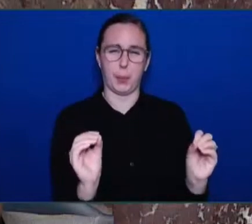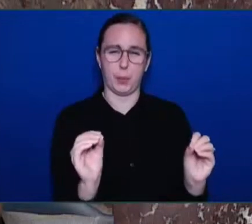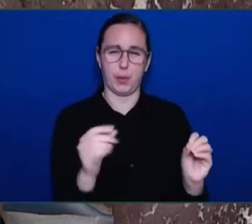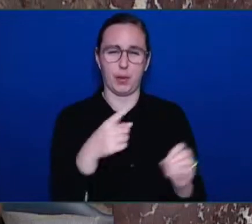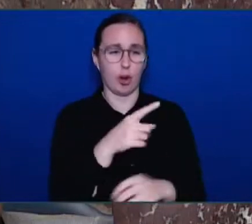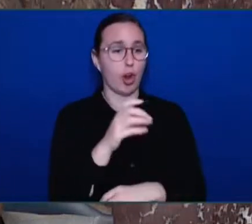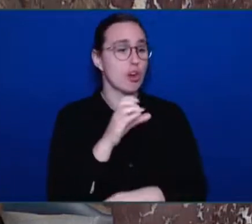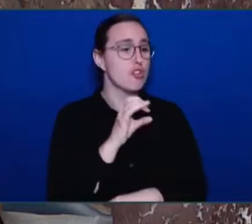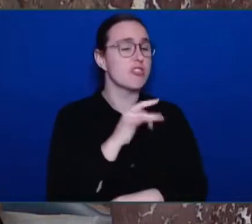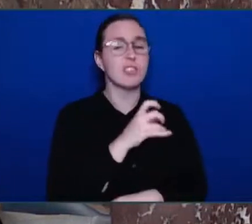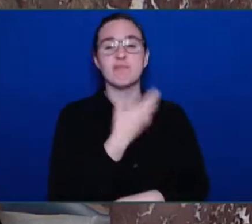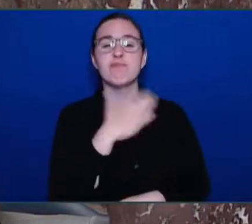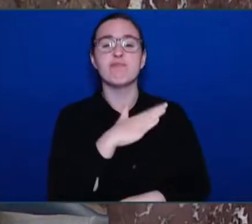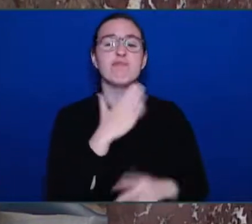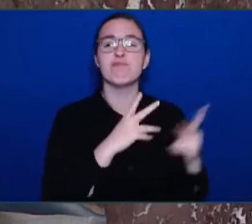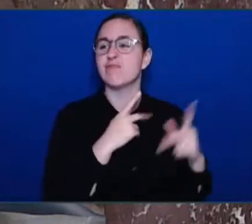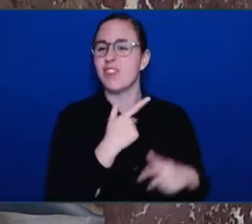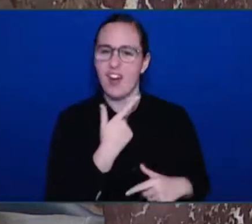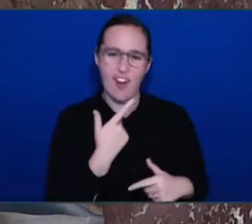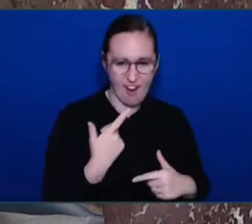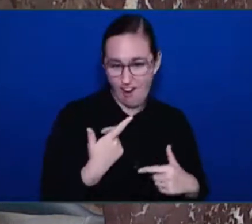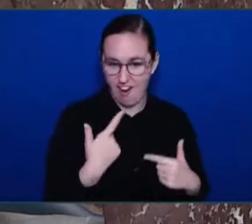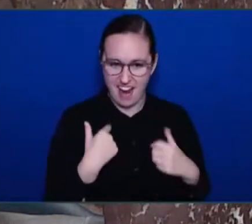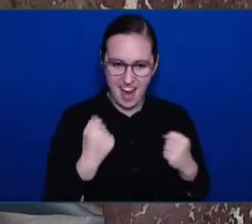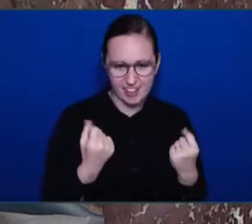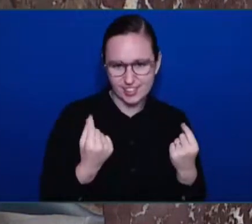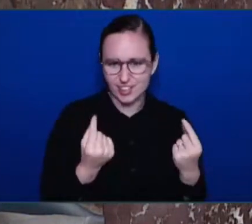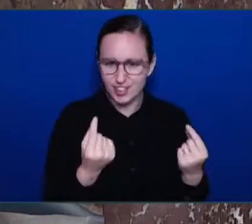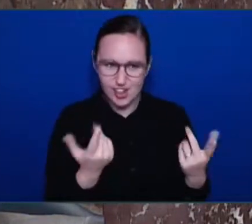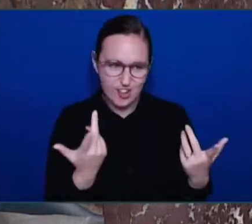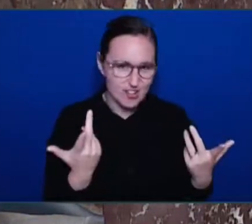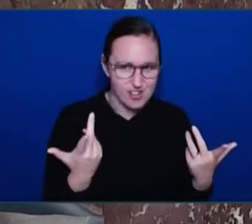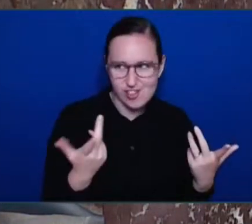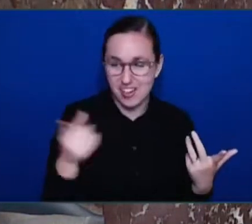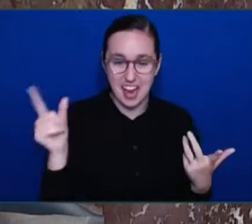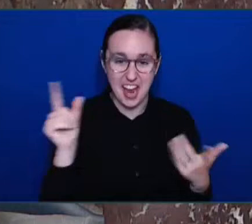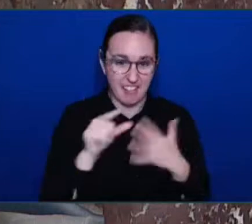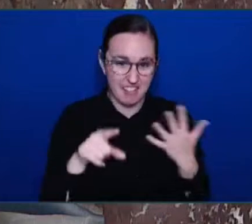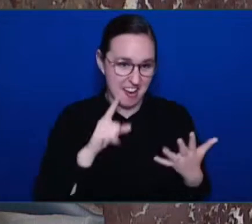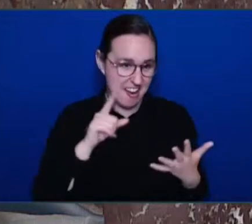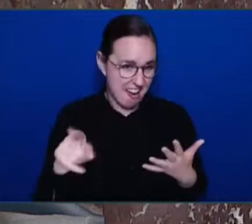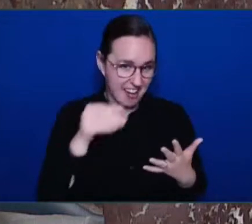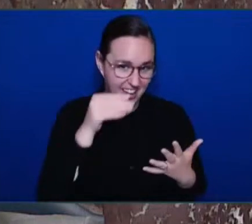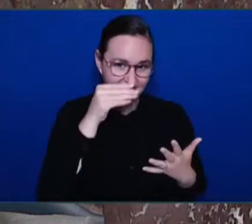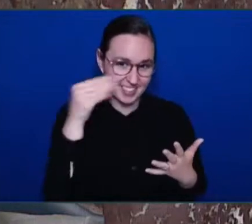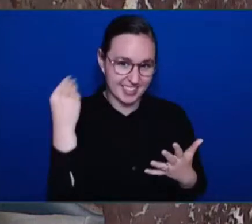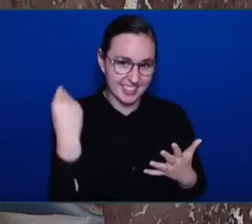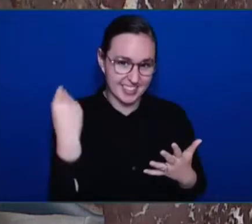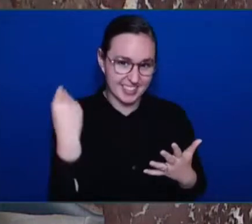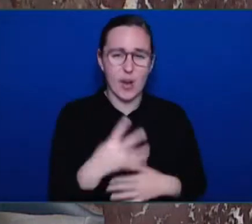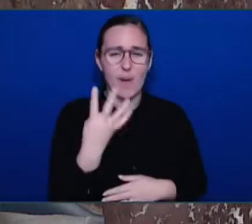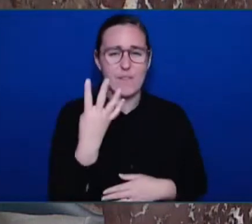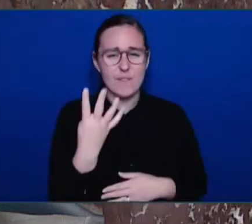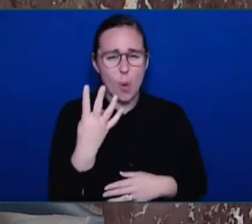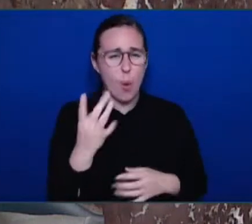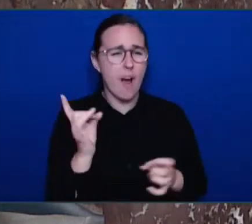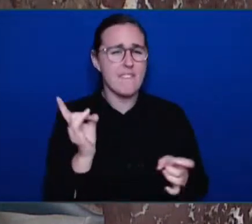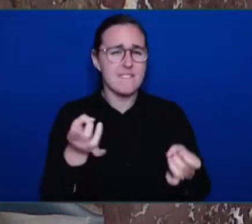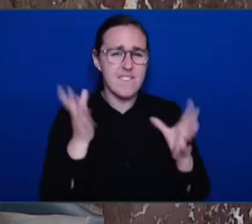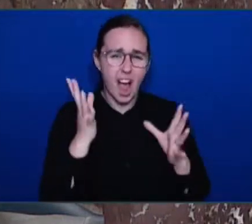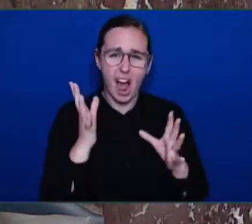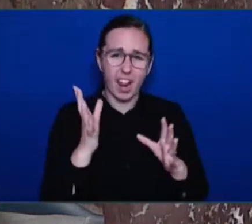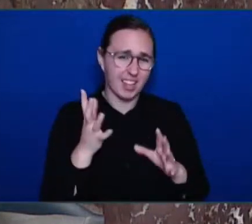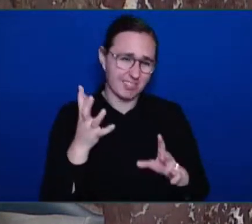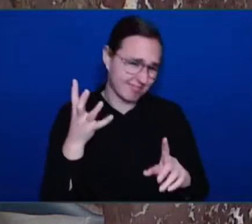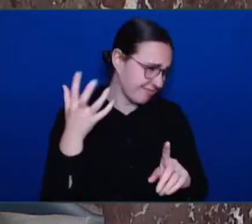4 violent random attacks in Vancouver every single day. Most recently, a young woman in Vancouver followed into